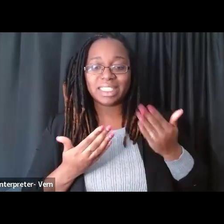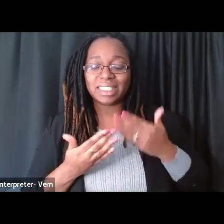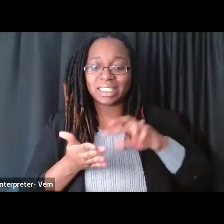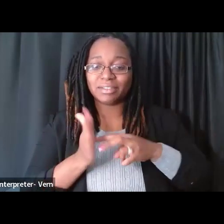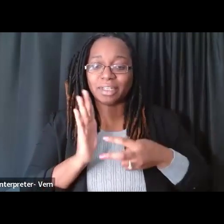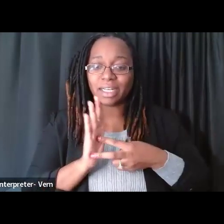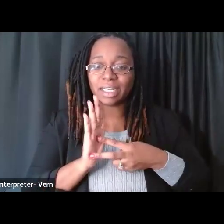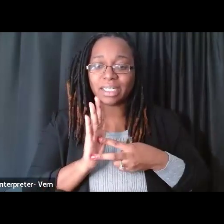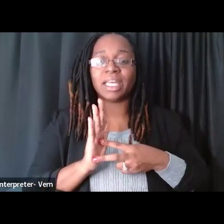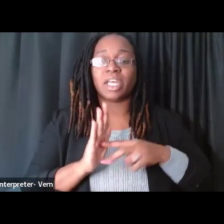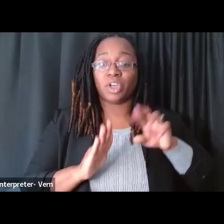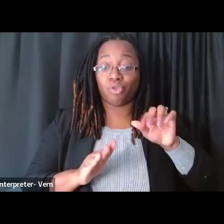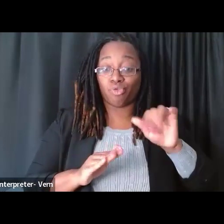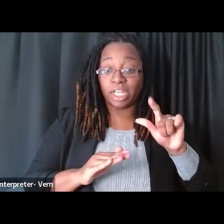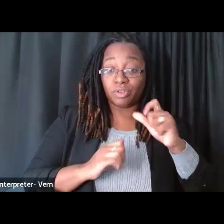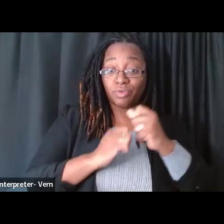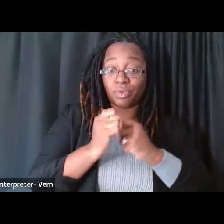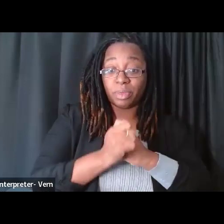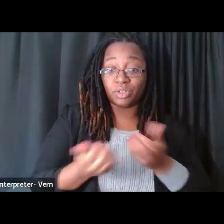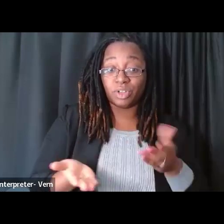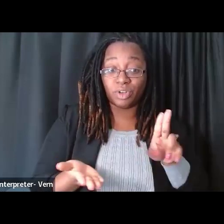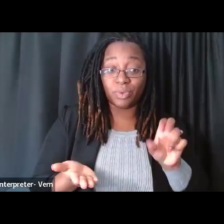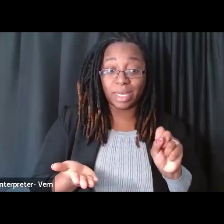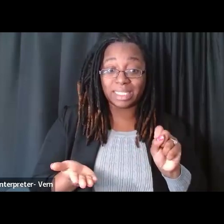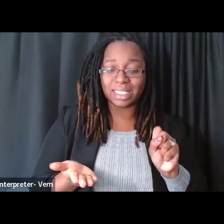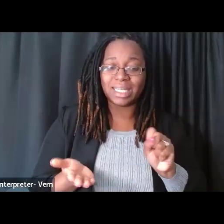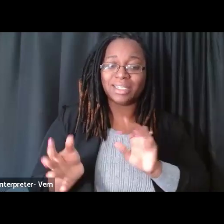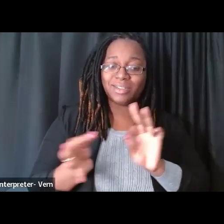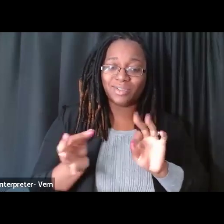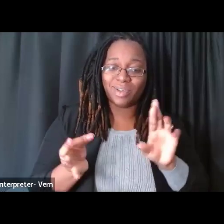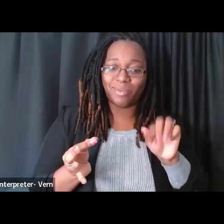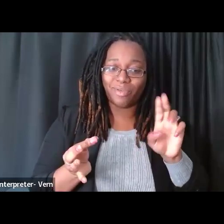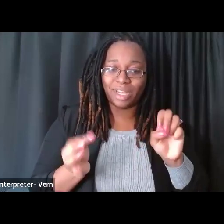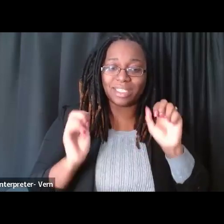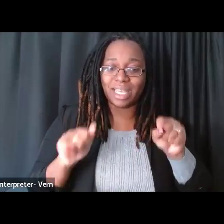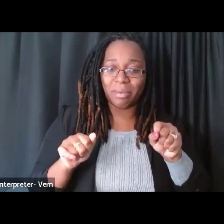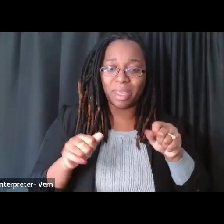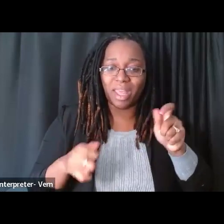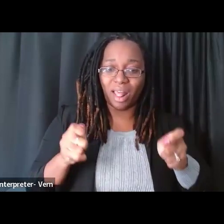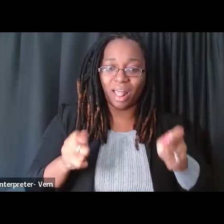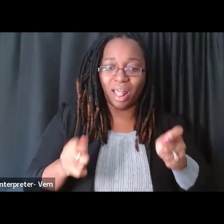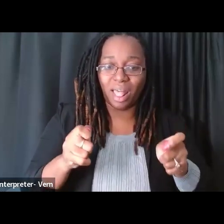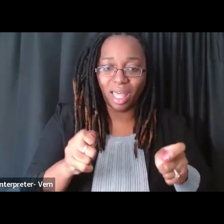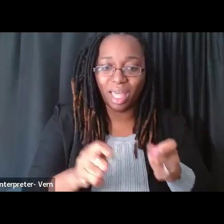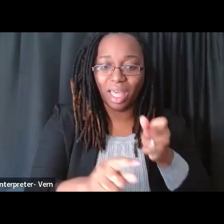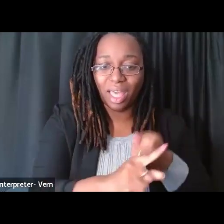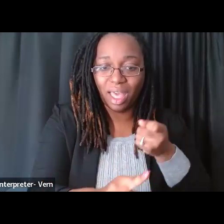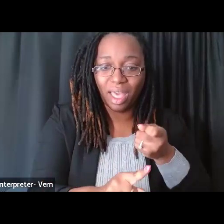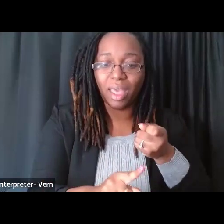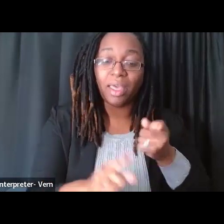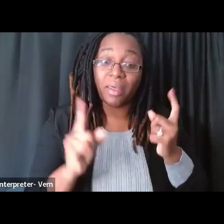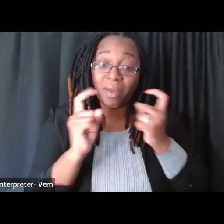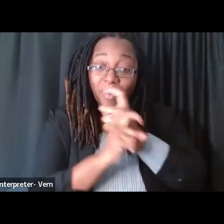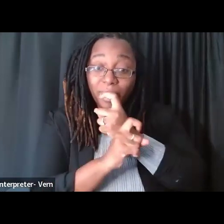complex of social meanings, constantly being transformed by political struggle, and that it is a concept which signifies